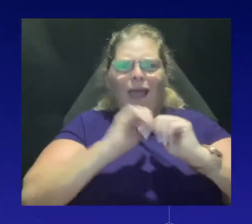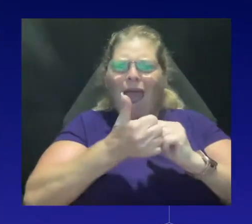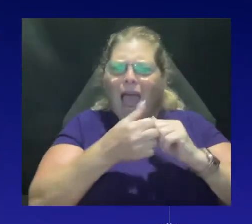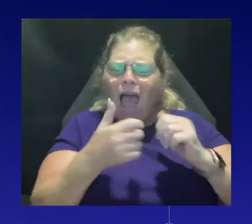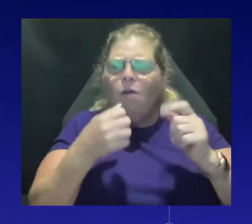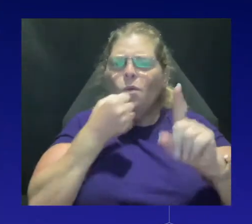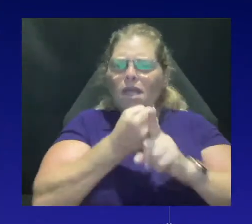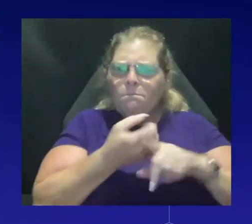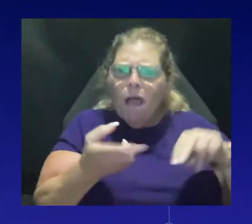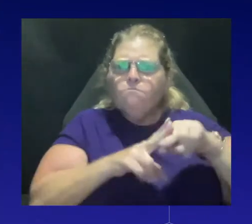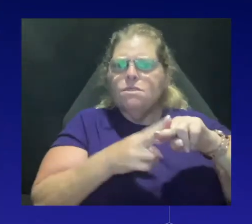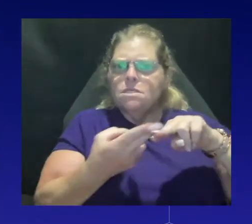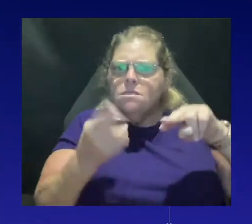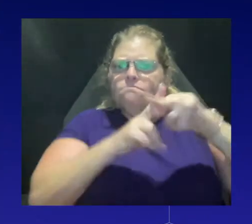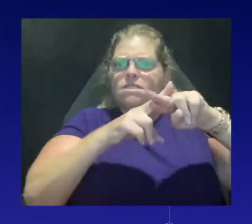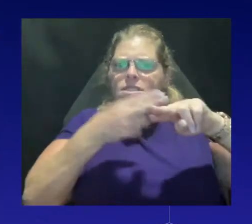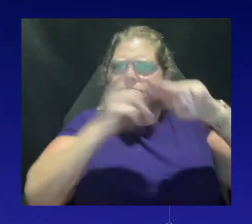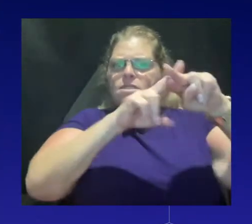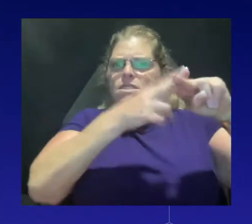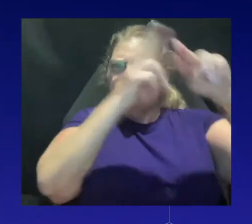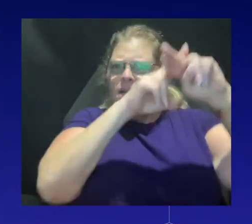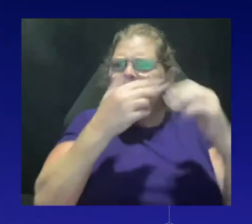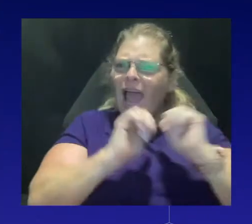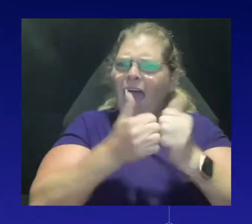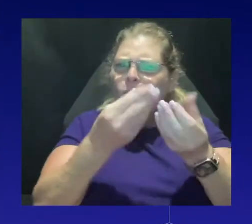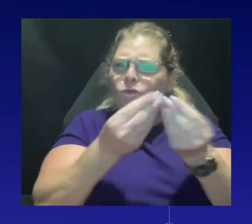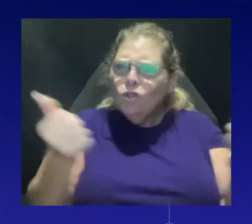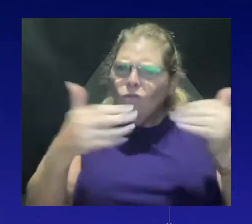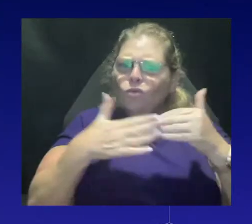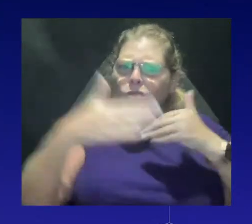come with a solution to move forward?